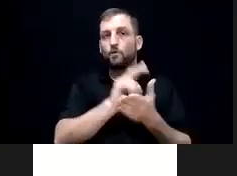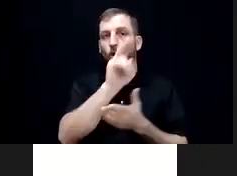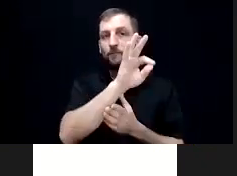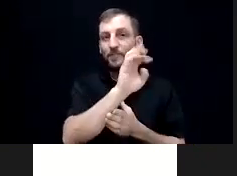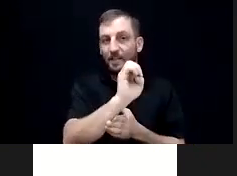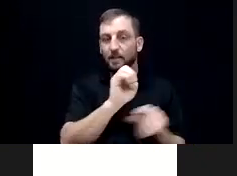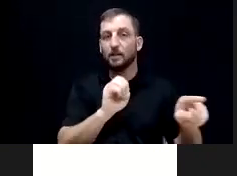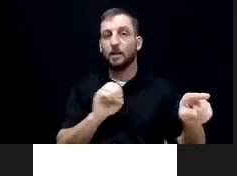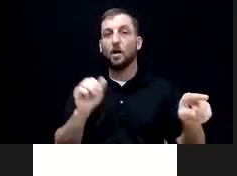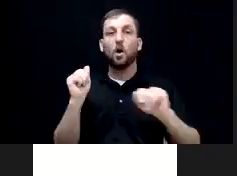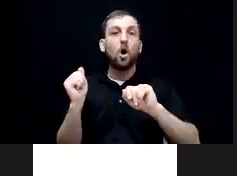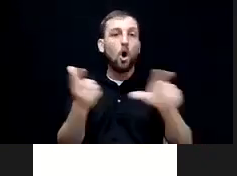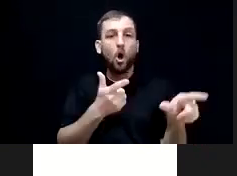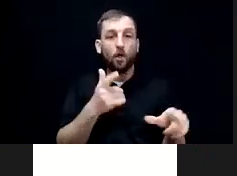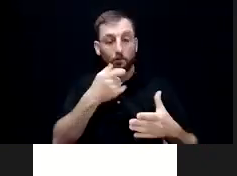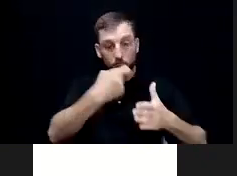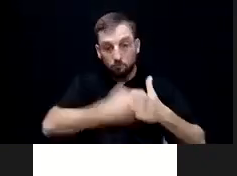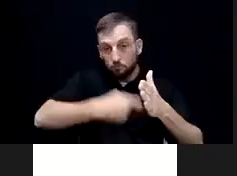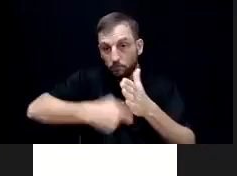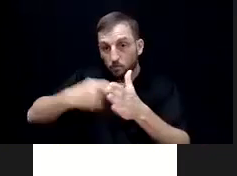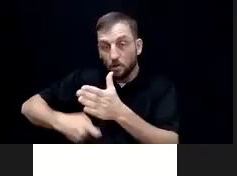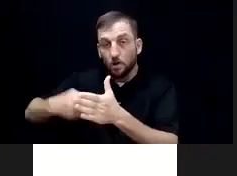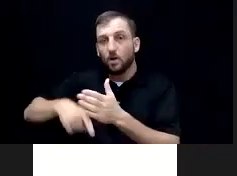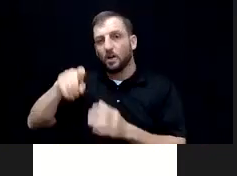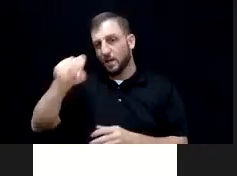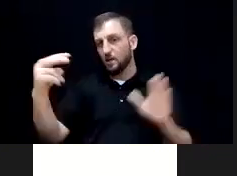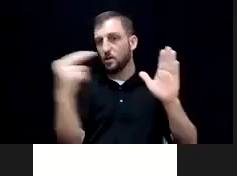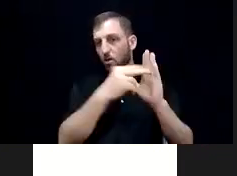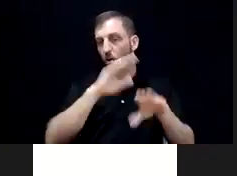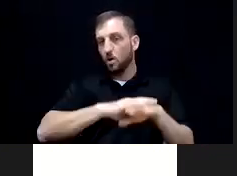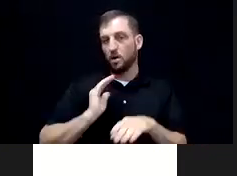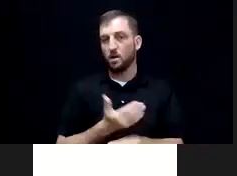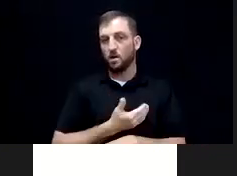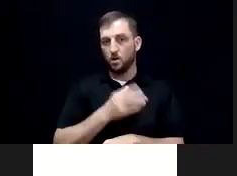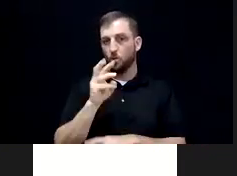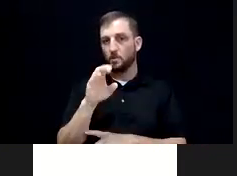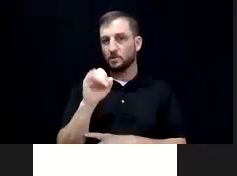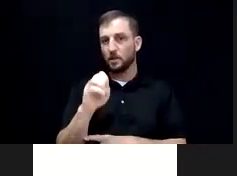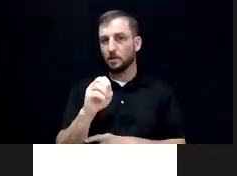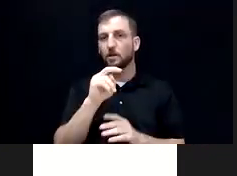fees and expenses can be found on the Nicholls State University website.